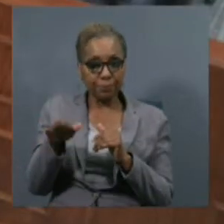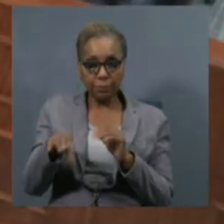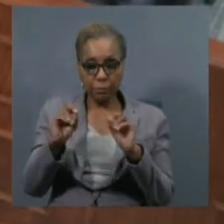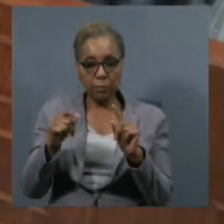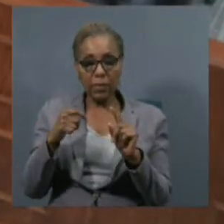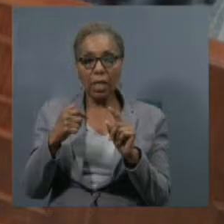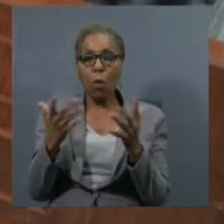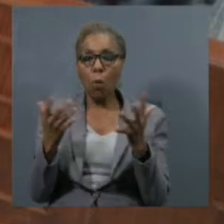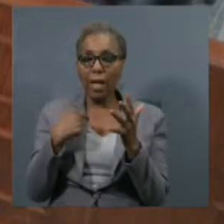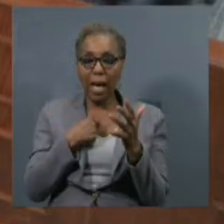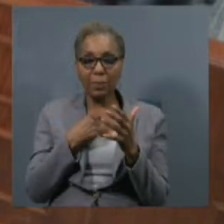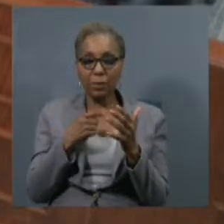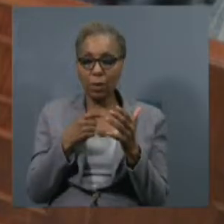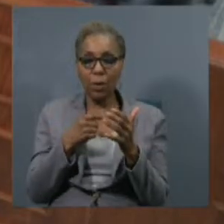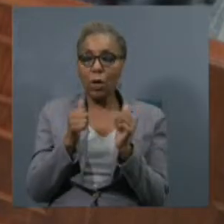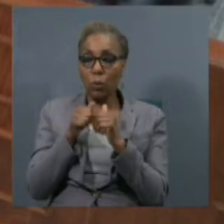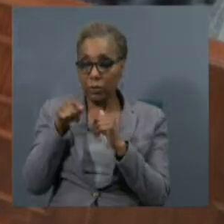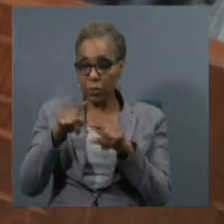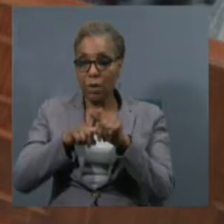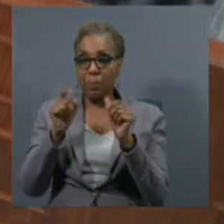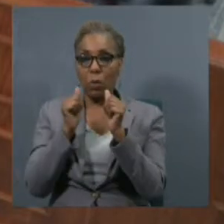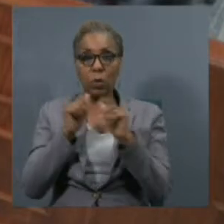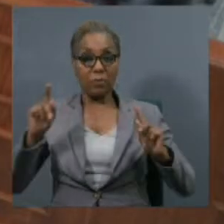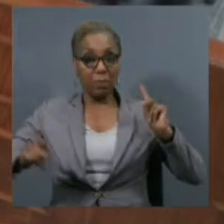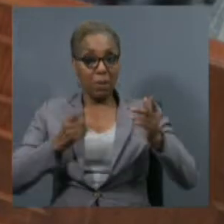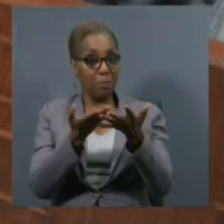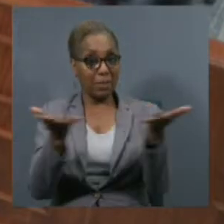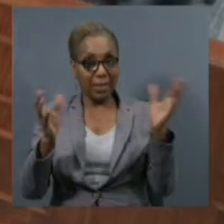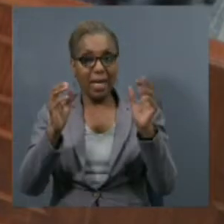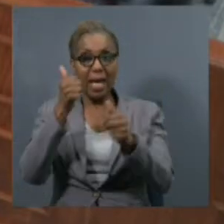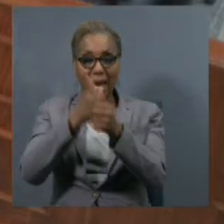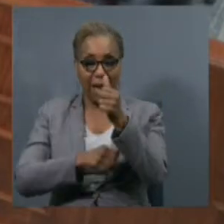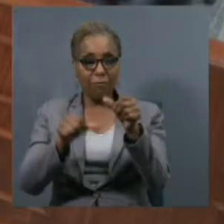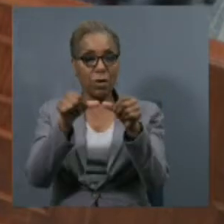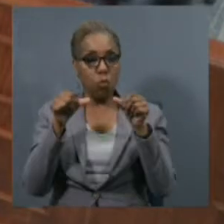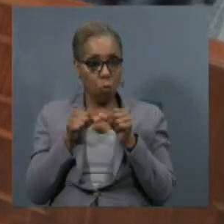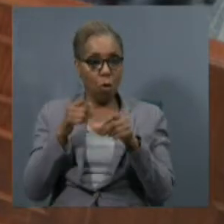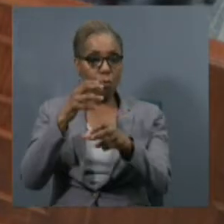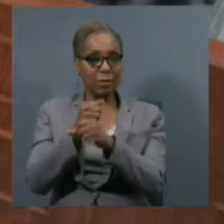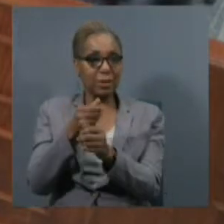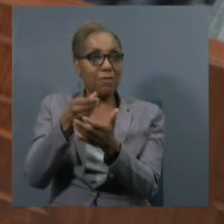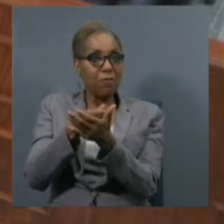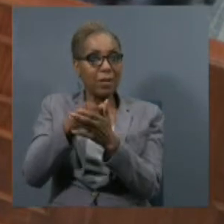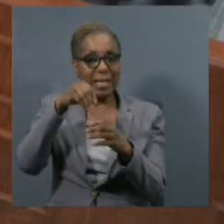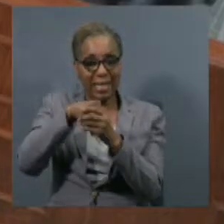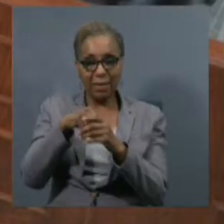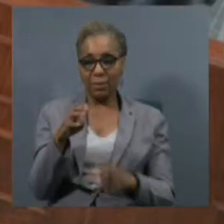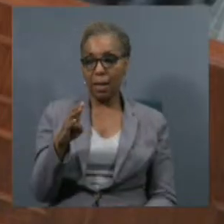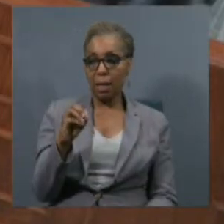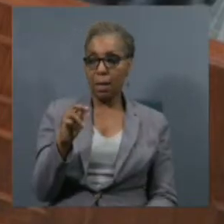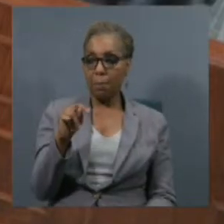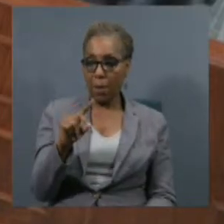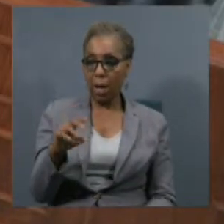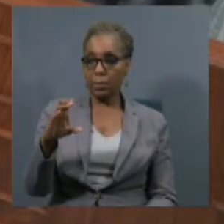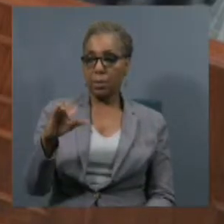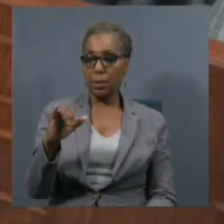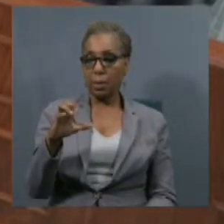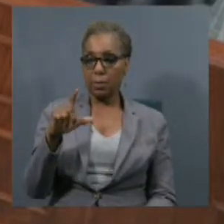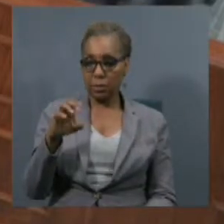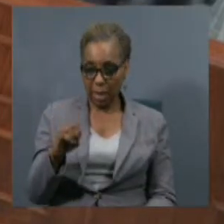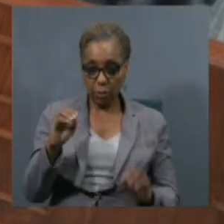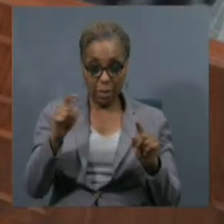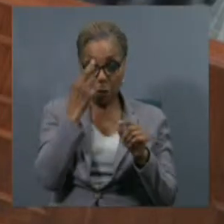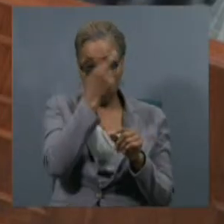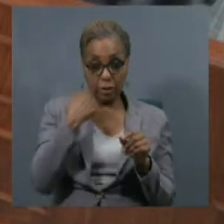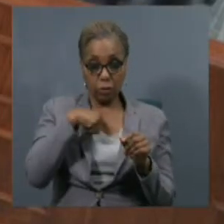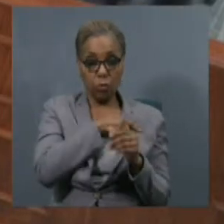what I'm sharing, not necessarily with you, but with the public, every ward received funding in the bond cycle. And the reason